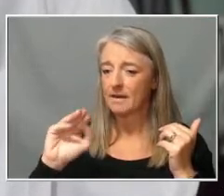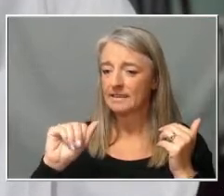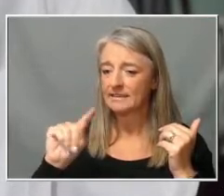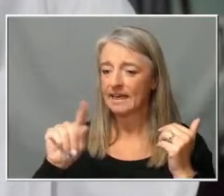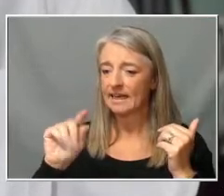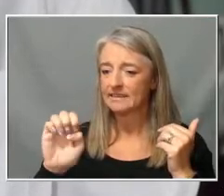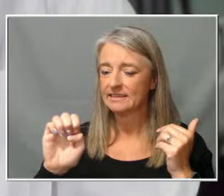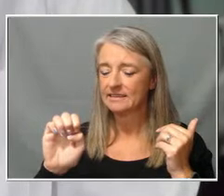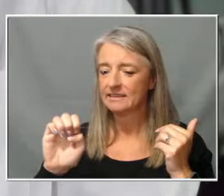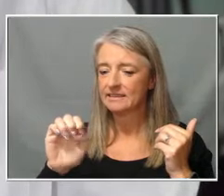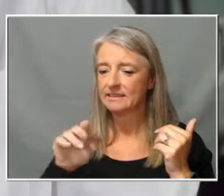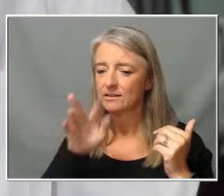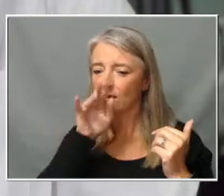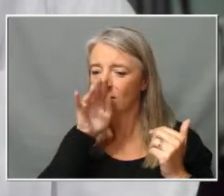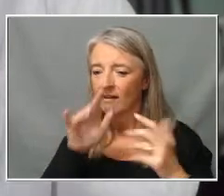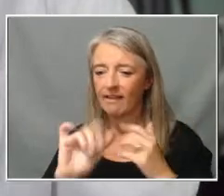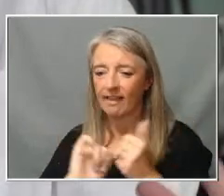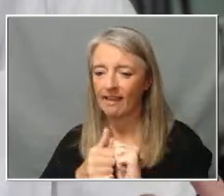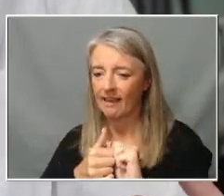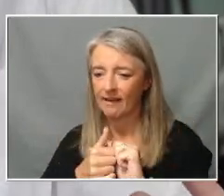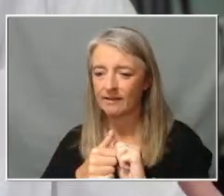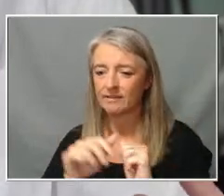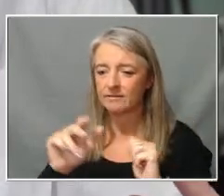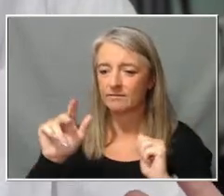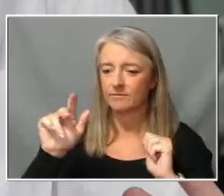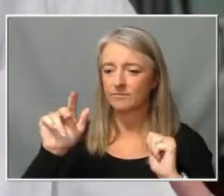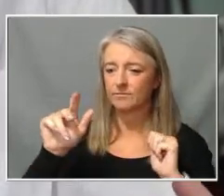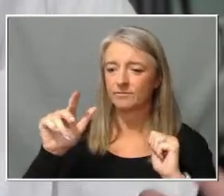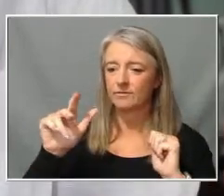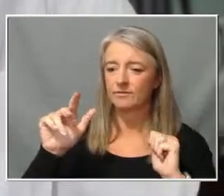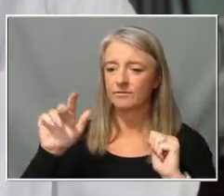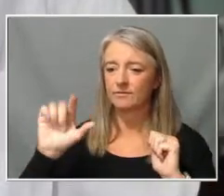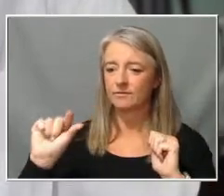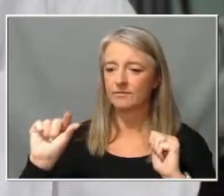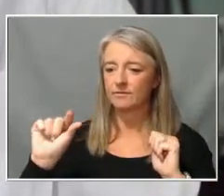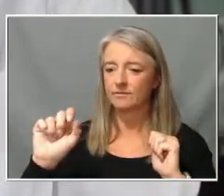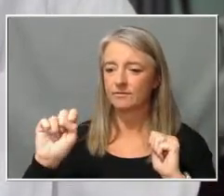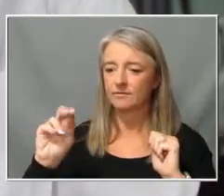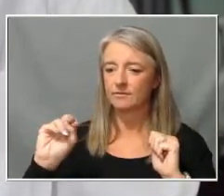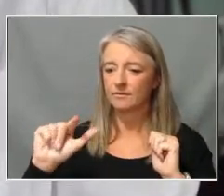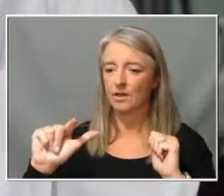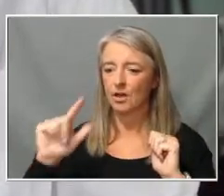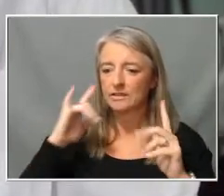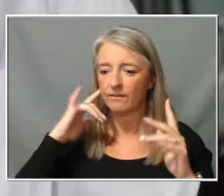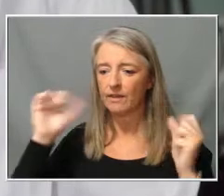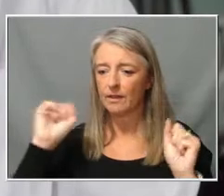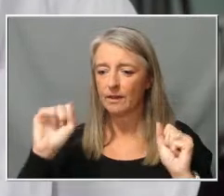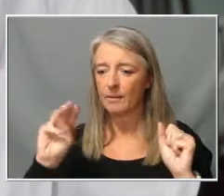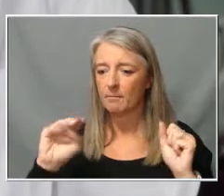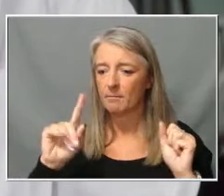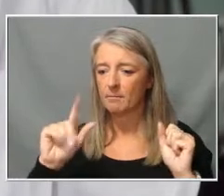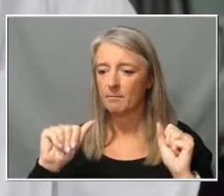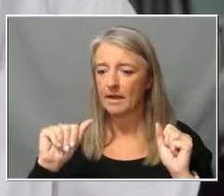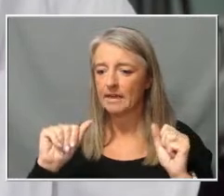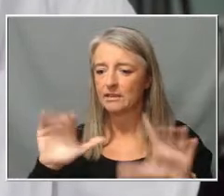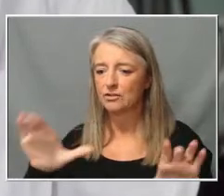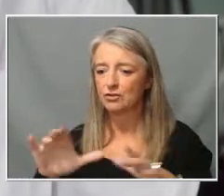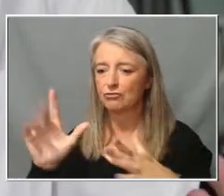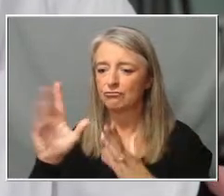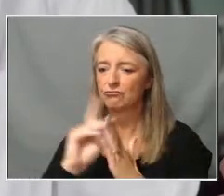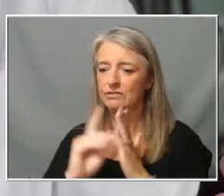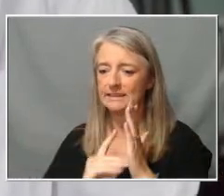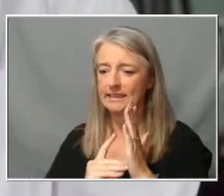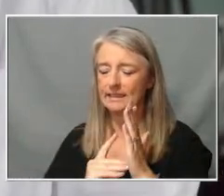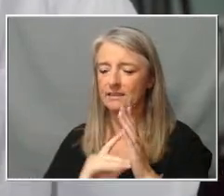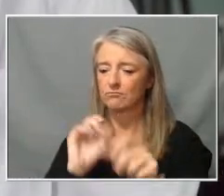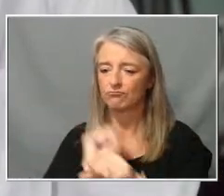as well. So it was going to be Gongs of Thunder. And then Micah Smith, who is my friend who does all of our graphic design and branding, said, okay, let me work